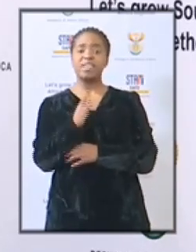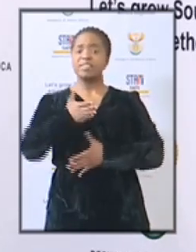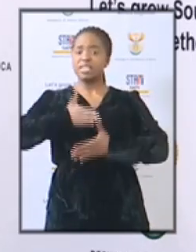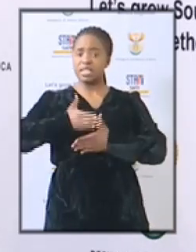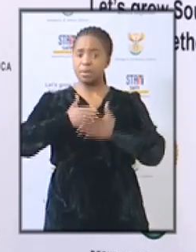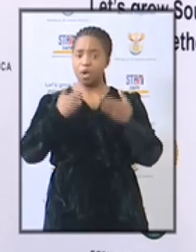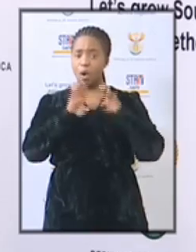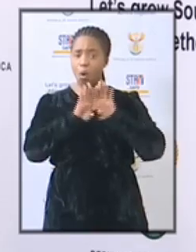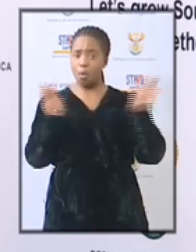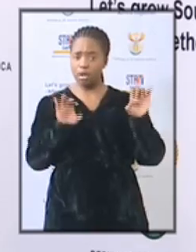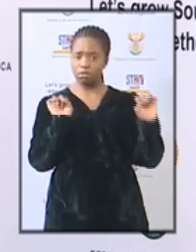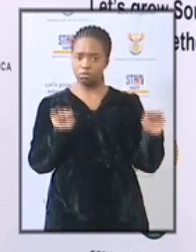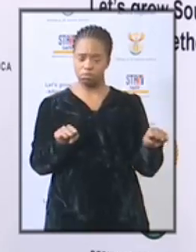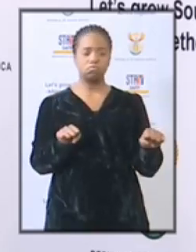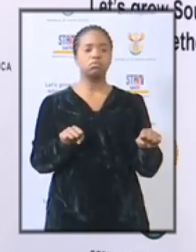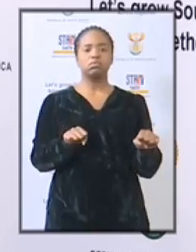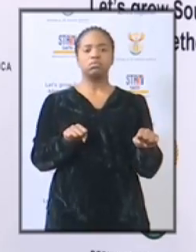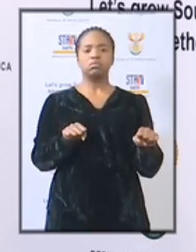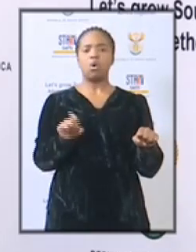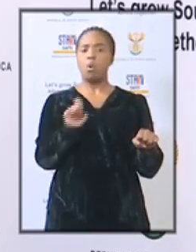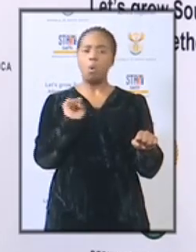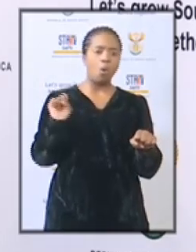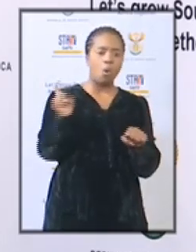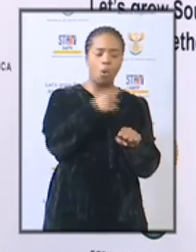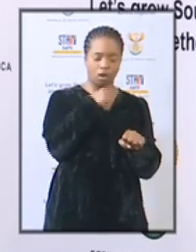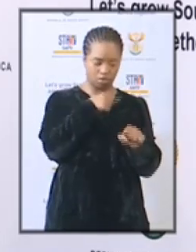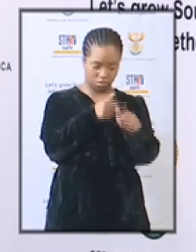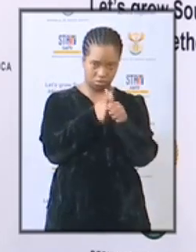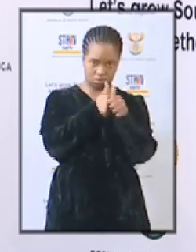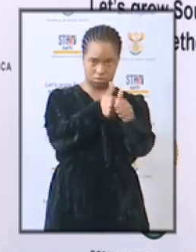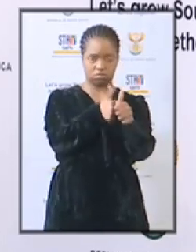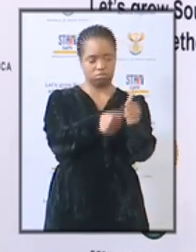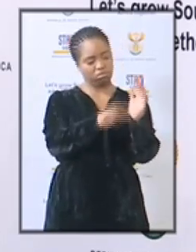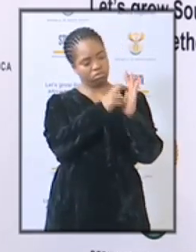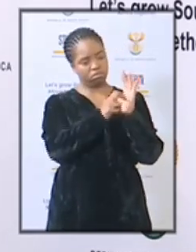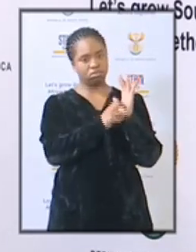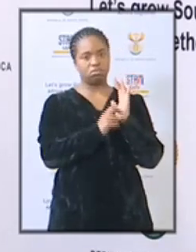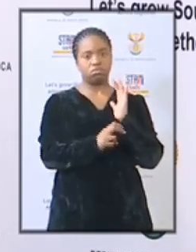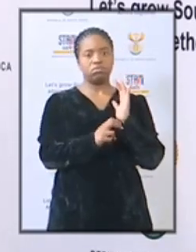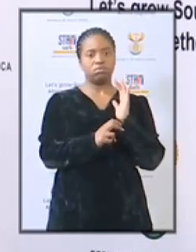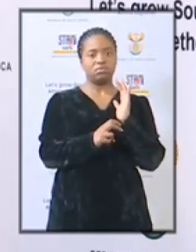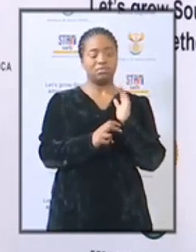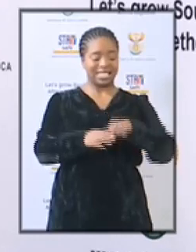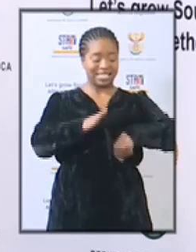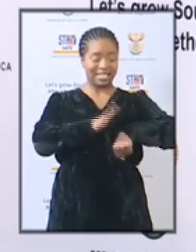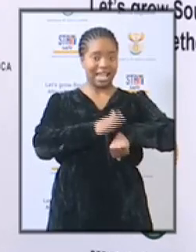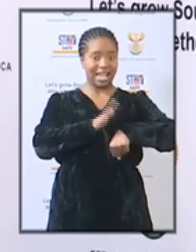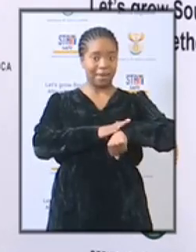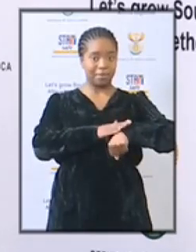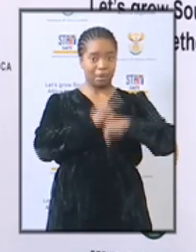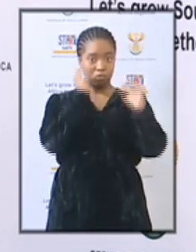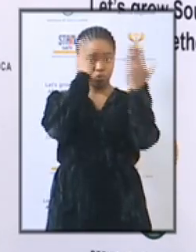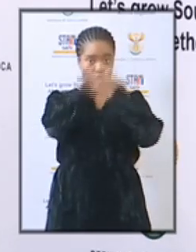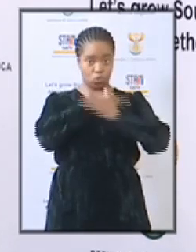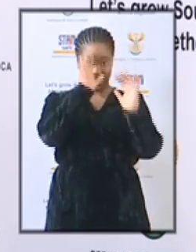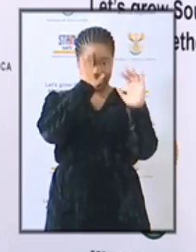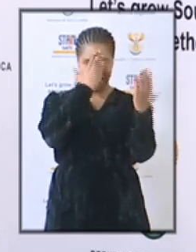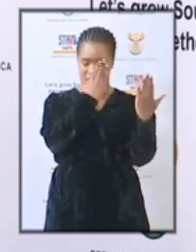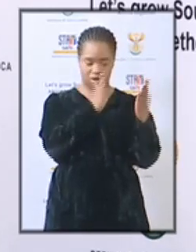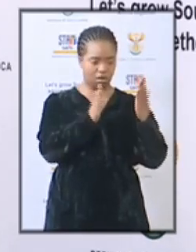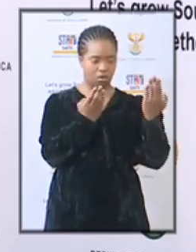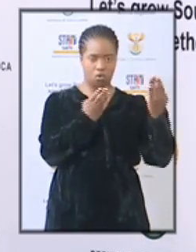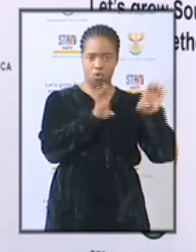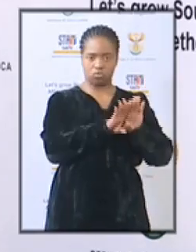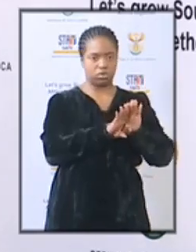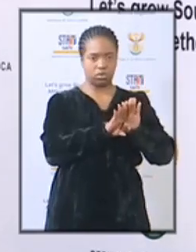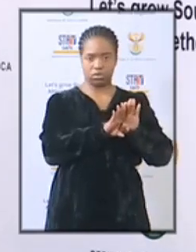that all of our facilities must adhere to the curfew at 10 p.m. So